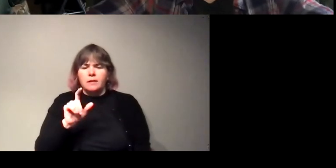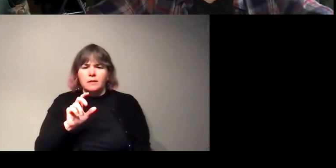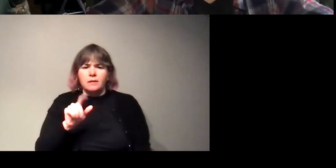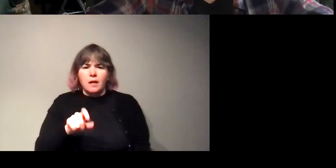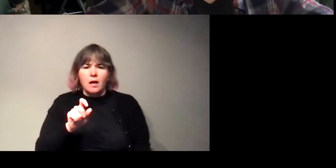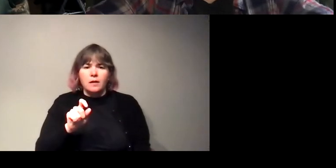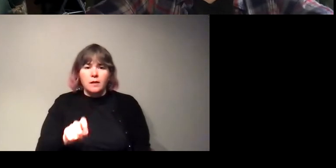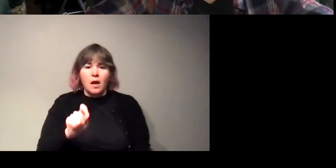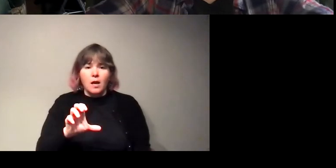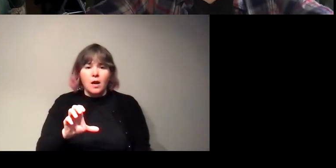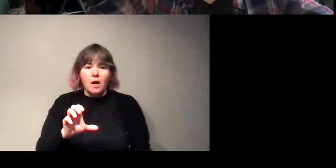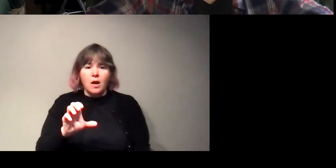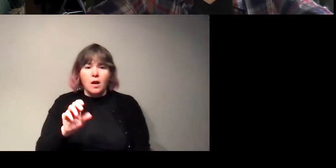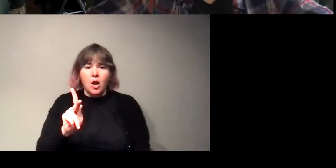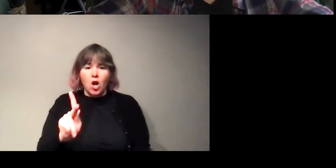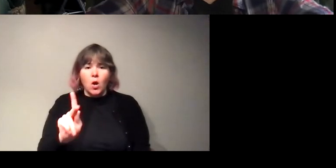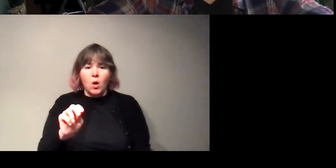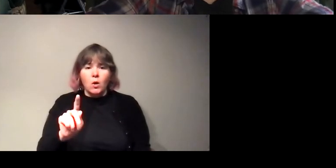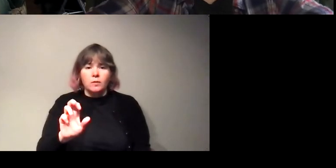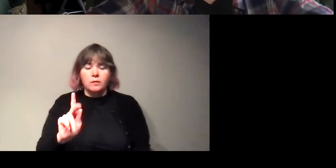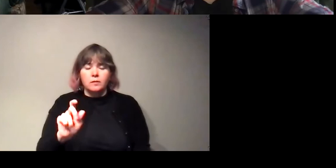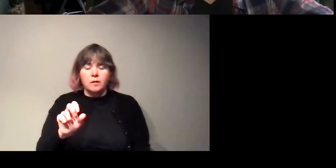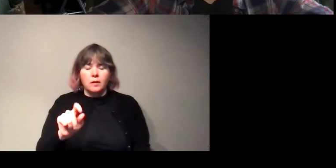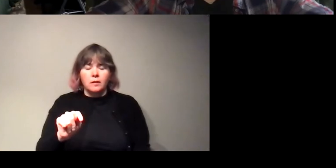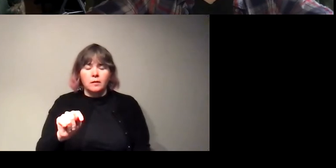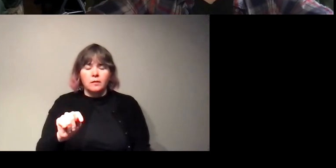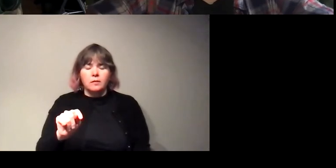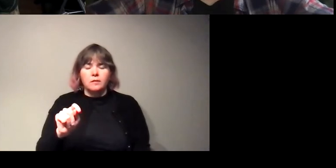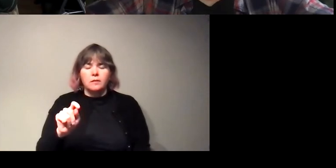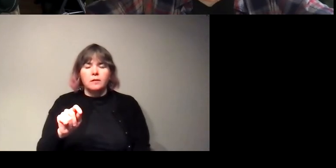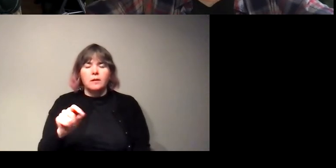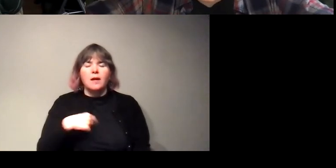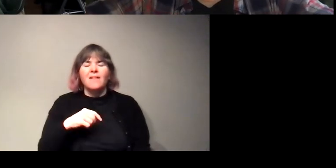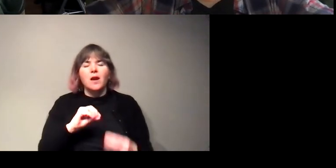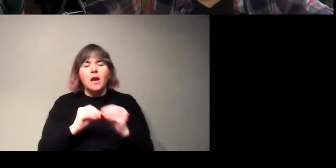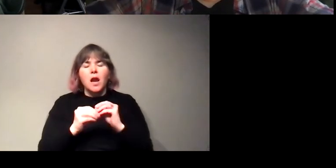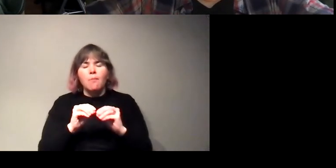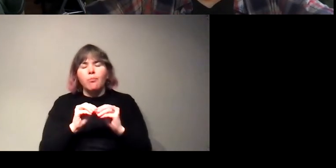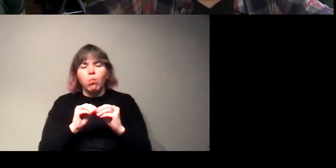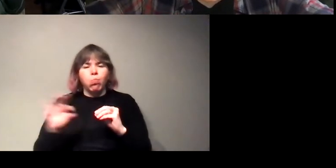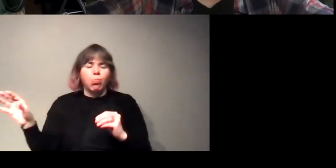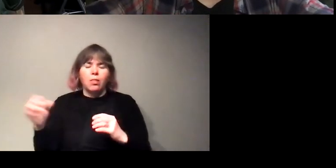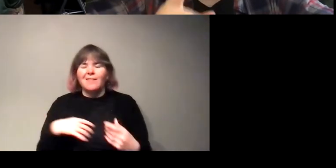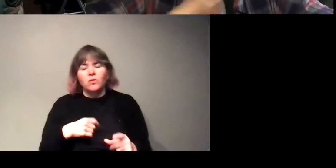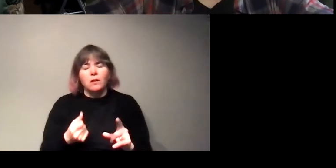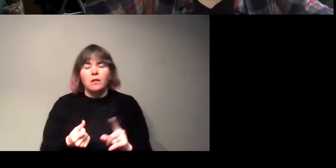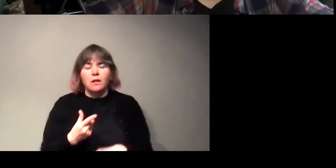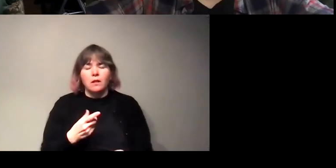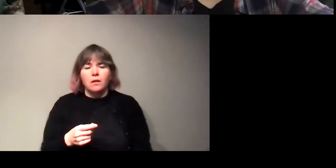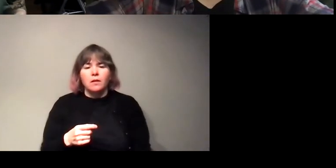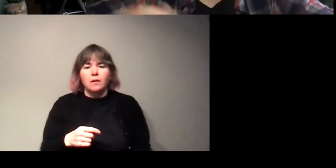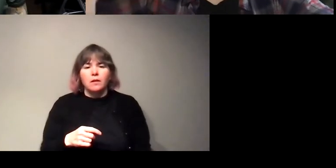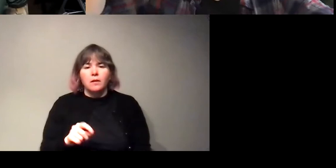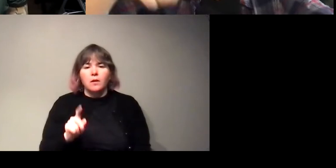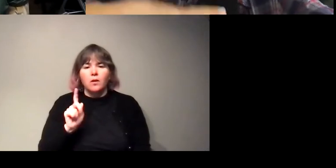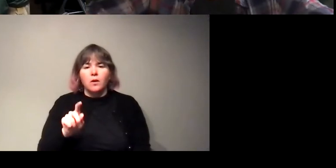liz.kozik.net and you go to scholarship, sorry, it's like a string of numbers, so I'm not going to send you a string of cool, yes. Okay.